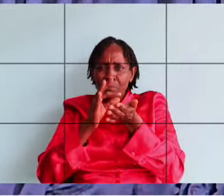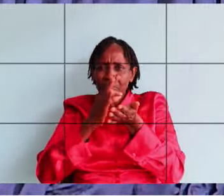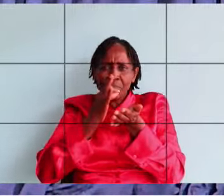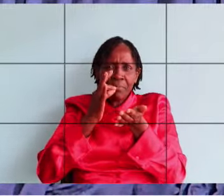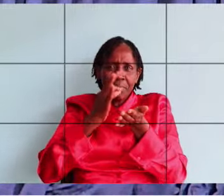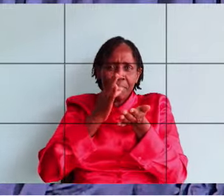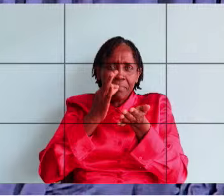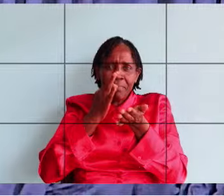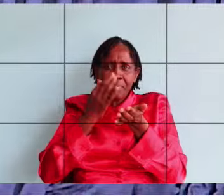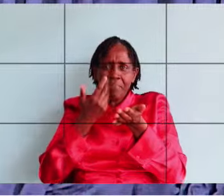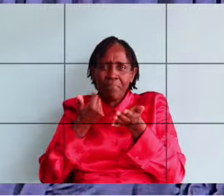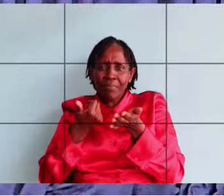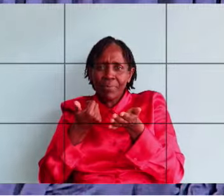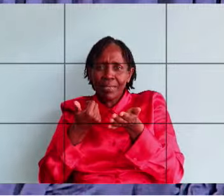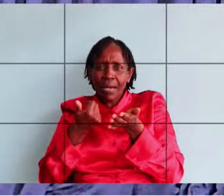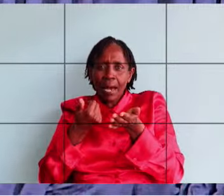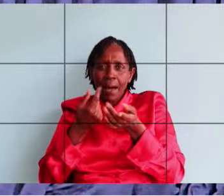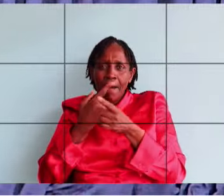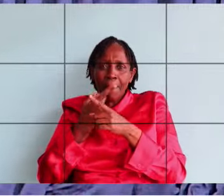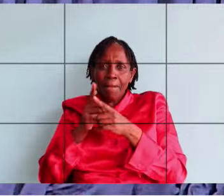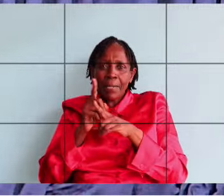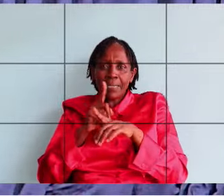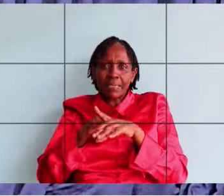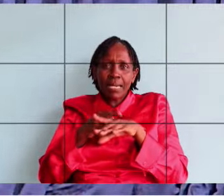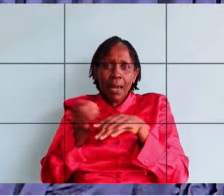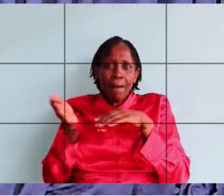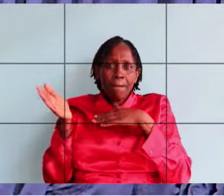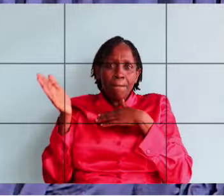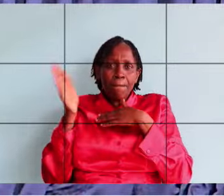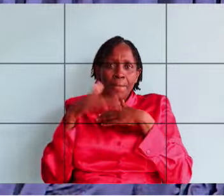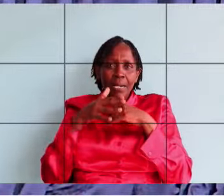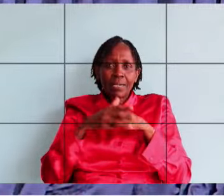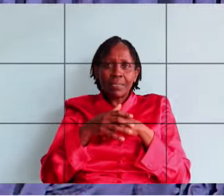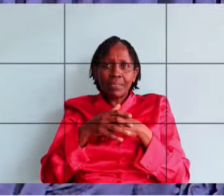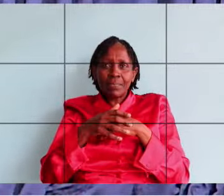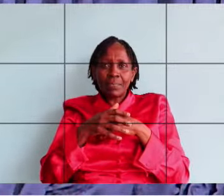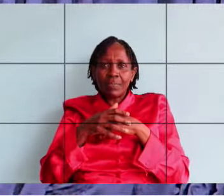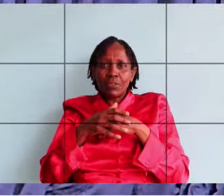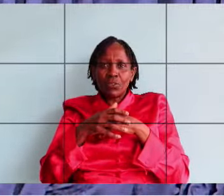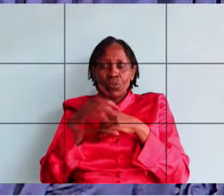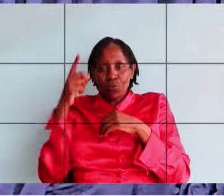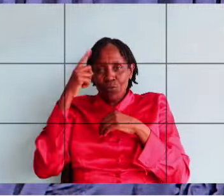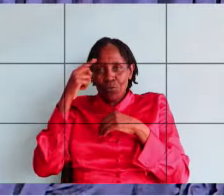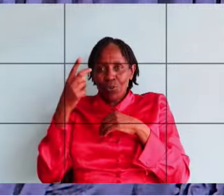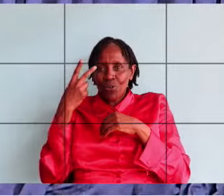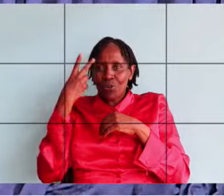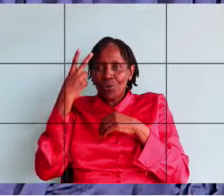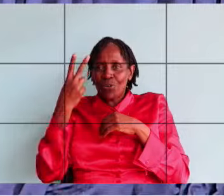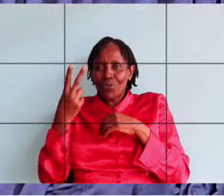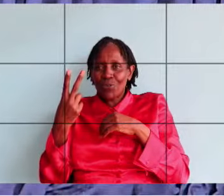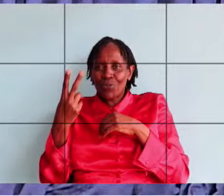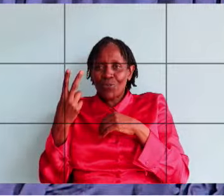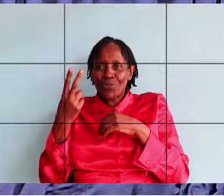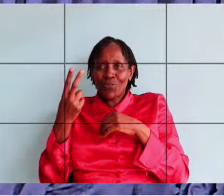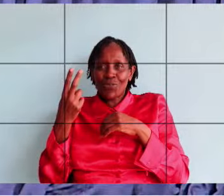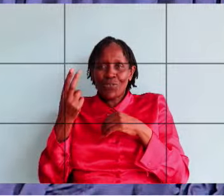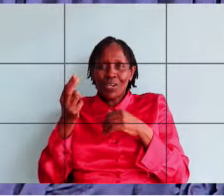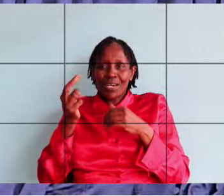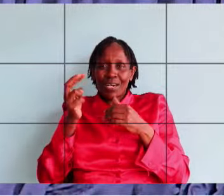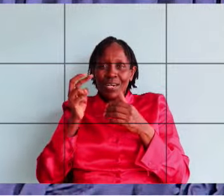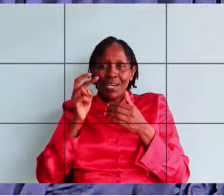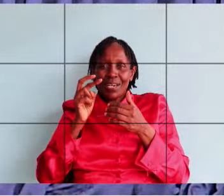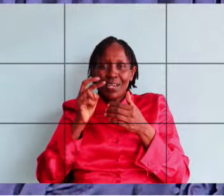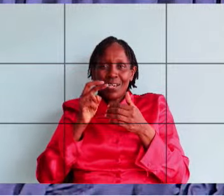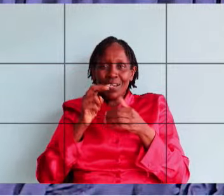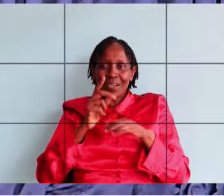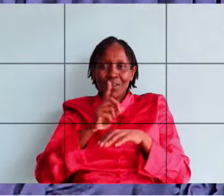I assure you, when she comes, most likely she's going to pass by the washroom for 2 seconds to check again. Is still my hair